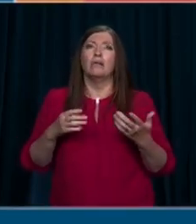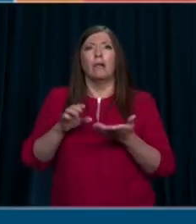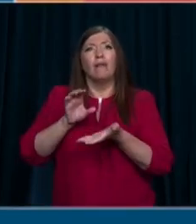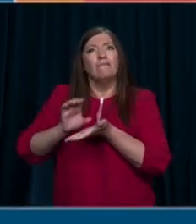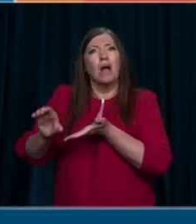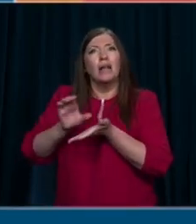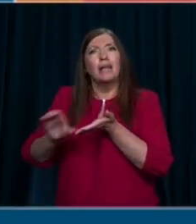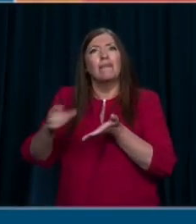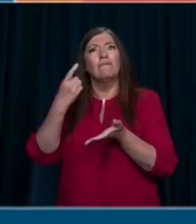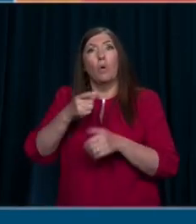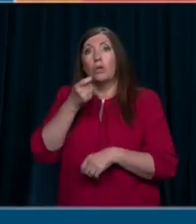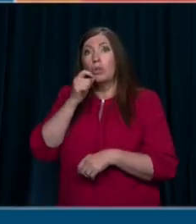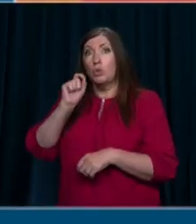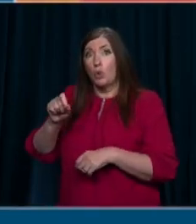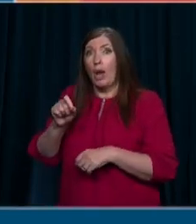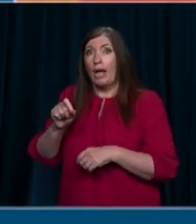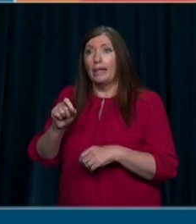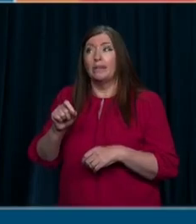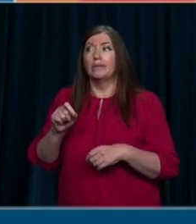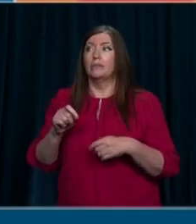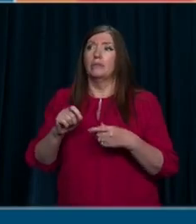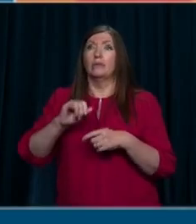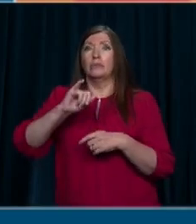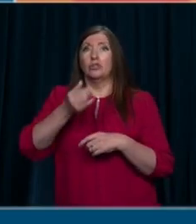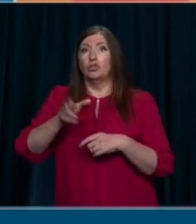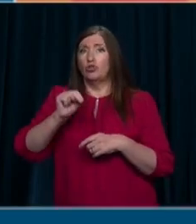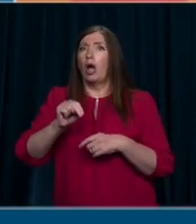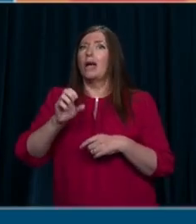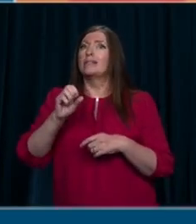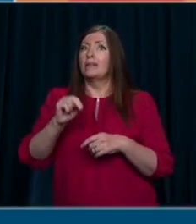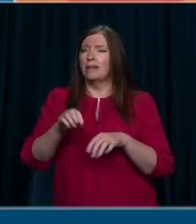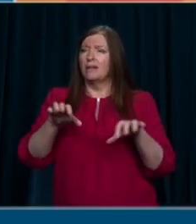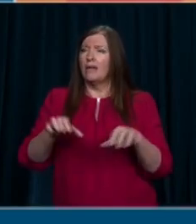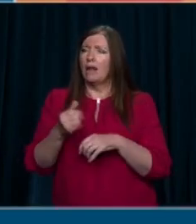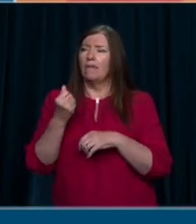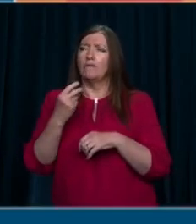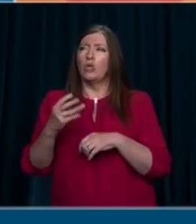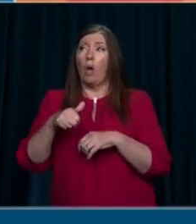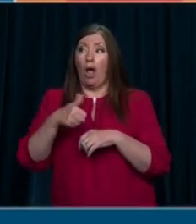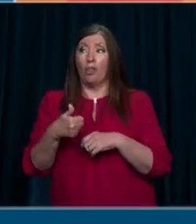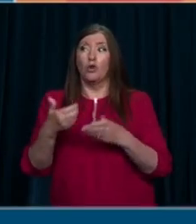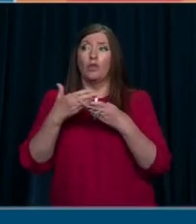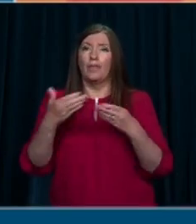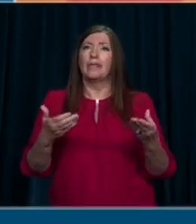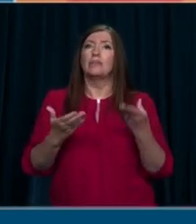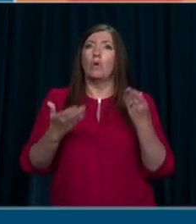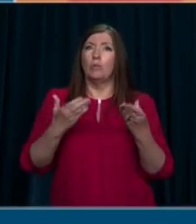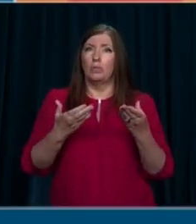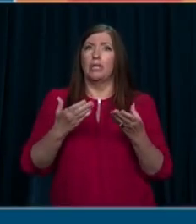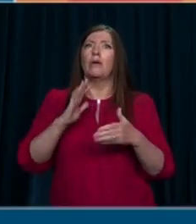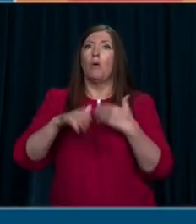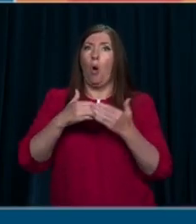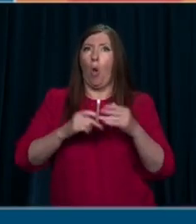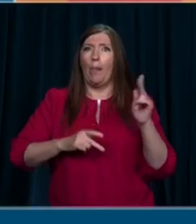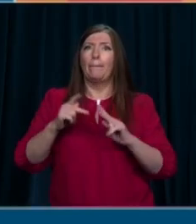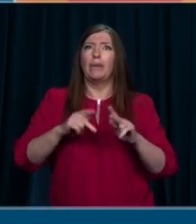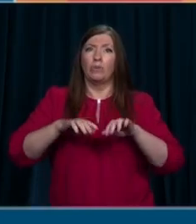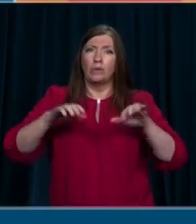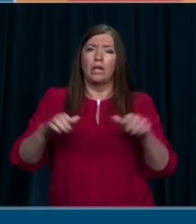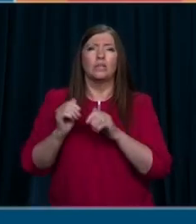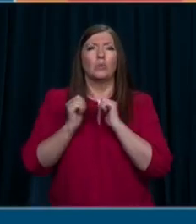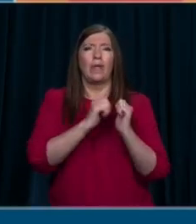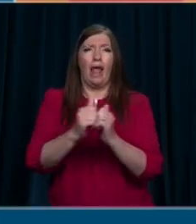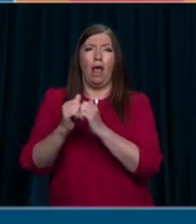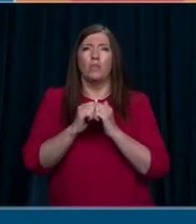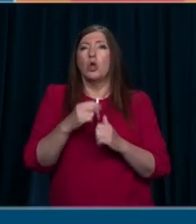of Ukraine, Johnson's done a couple of other things that have gotten me and probably all of the people come together. He